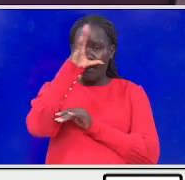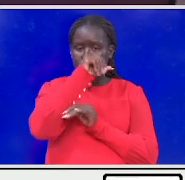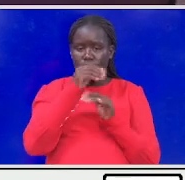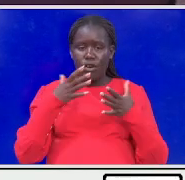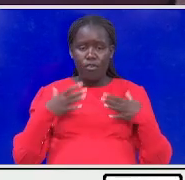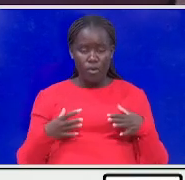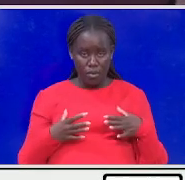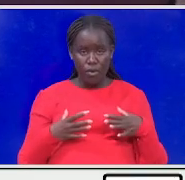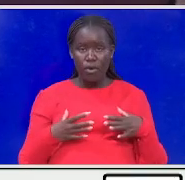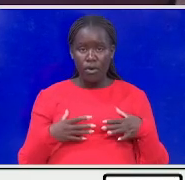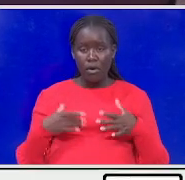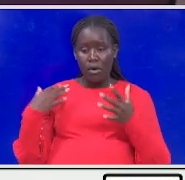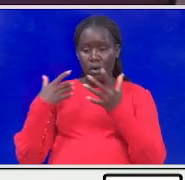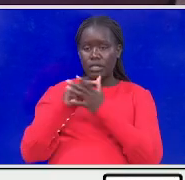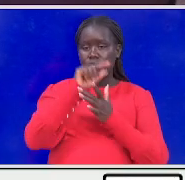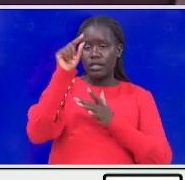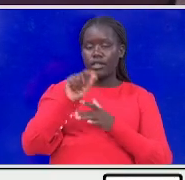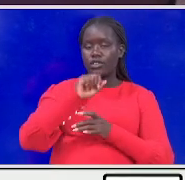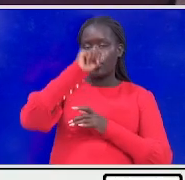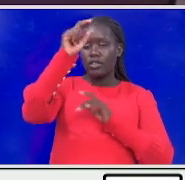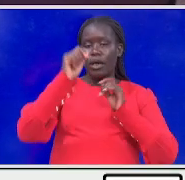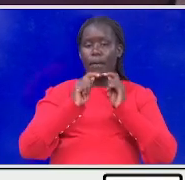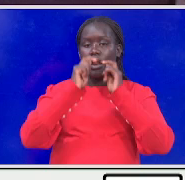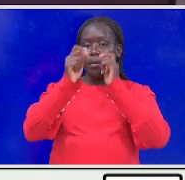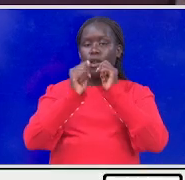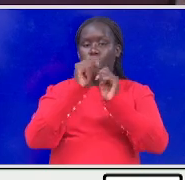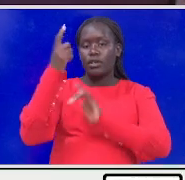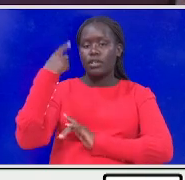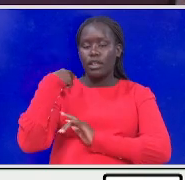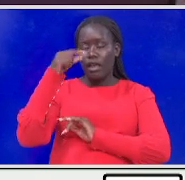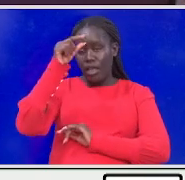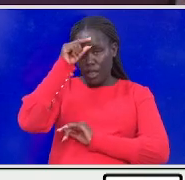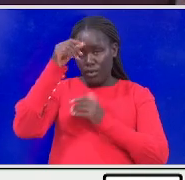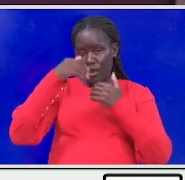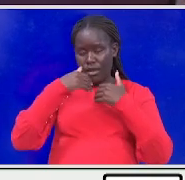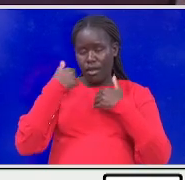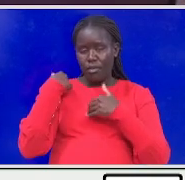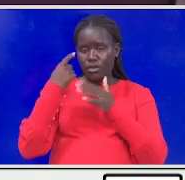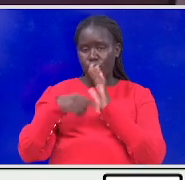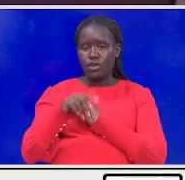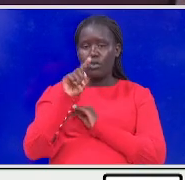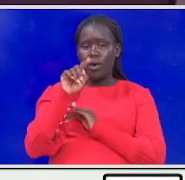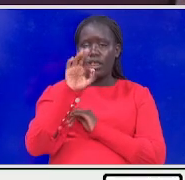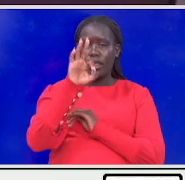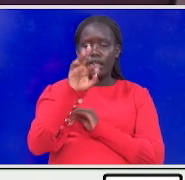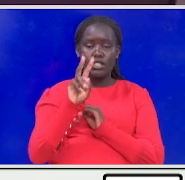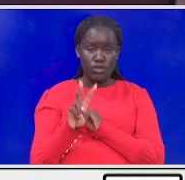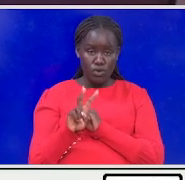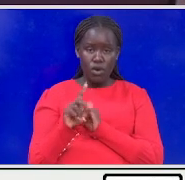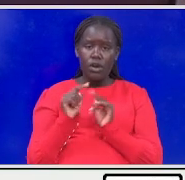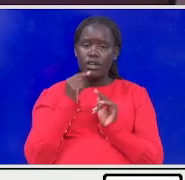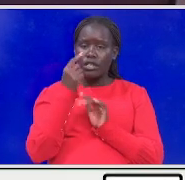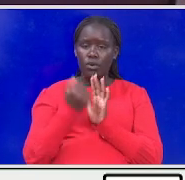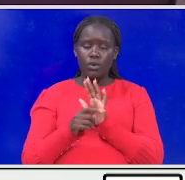missing people since the Gen Z protests, which the government numbers at 132. The groups further criticizing the state for